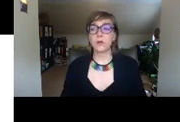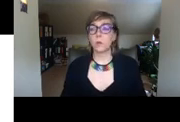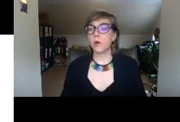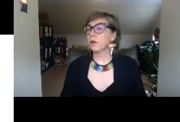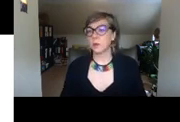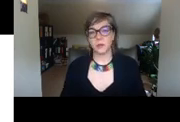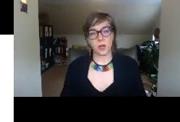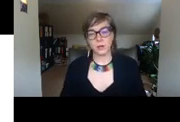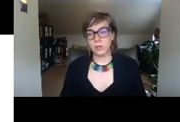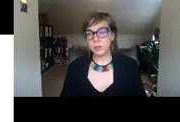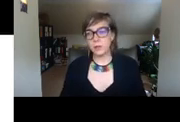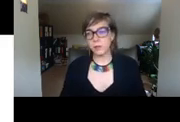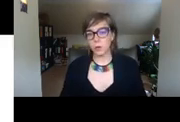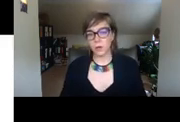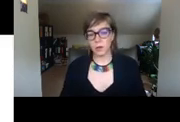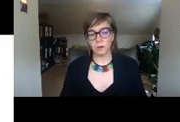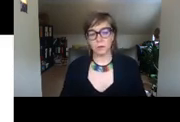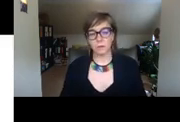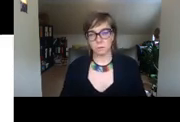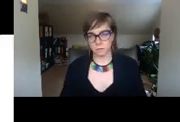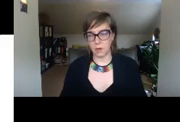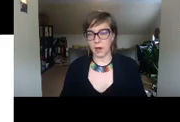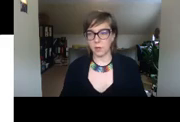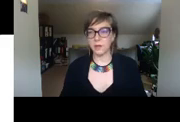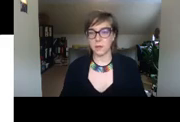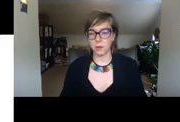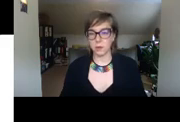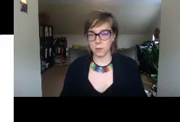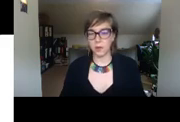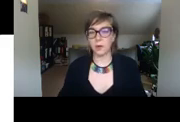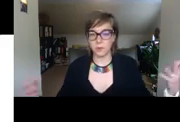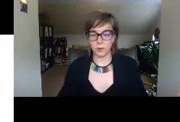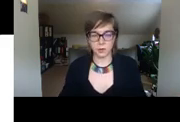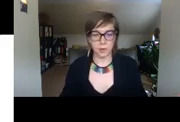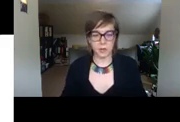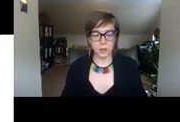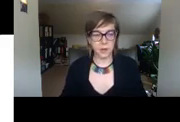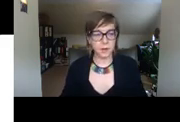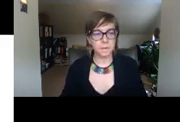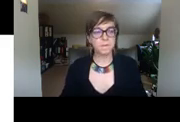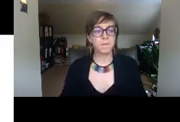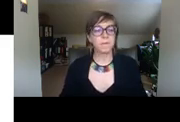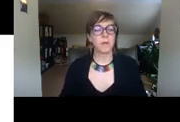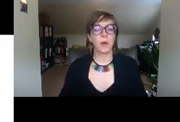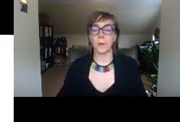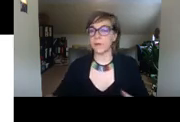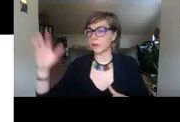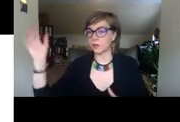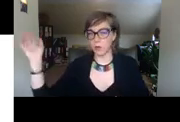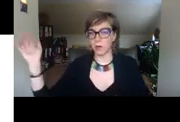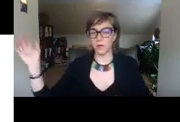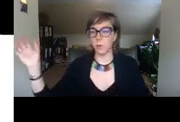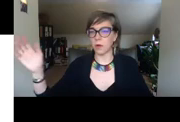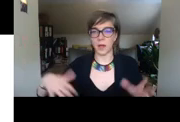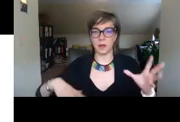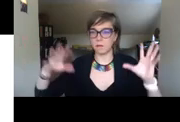what are some of the challenges of working now as a medical interpreter during the pandemic, and they could just